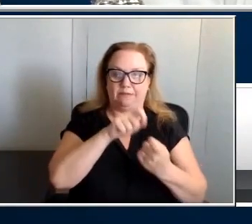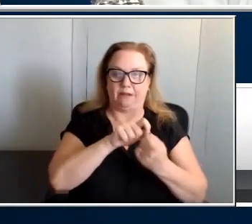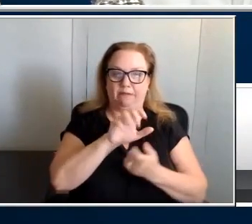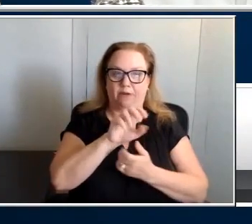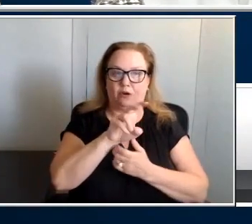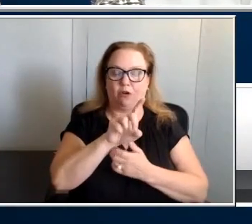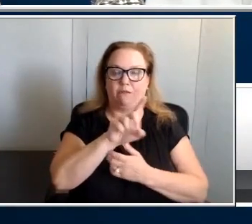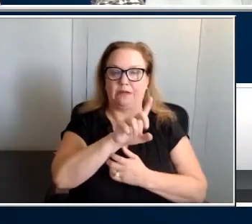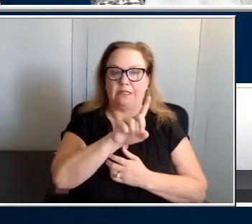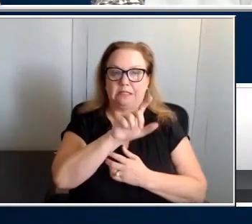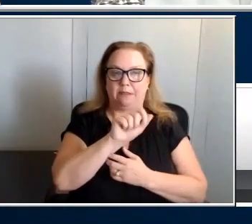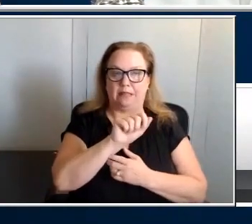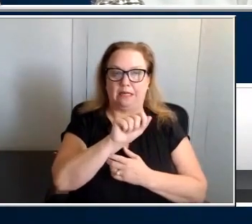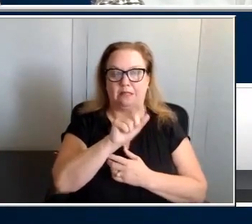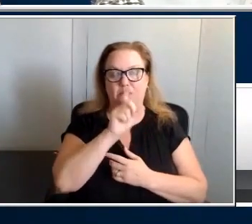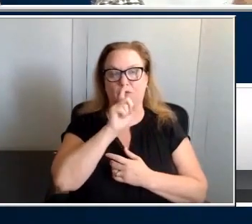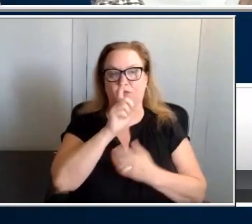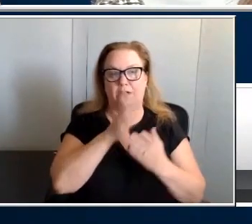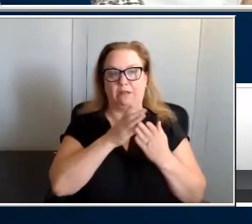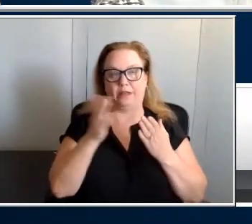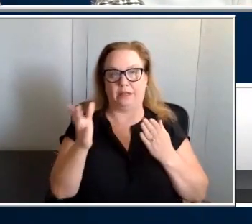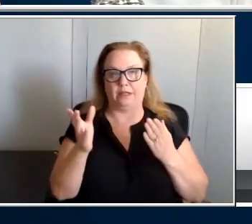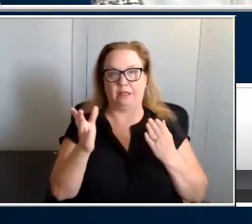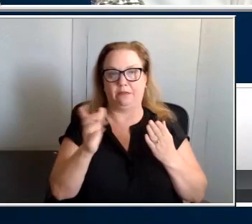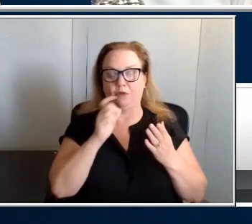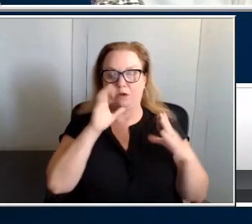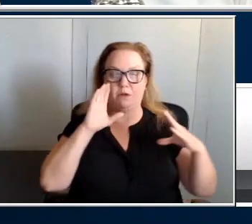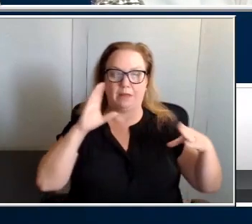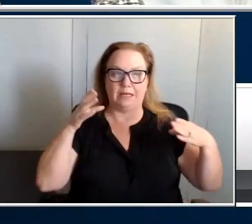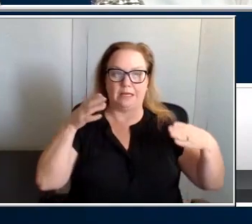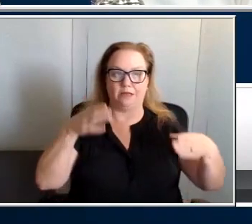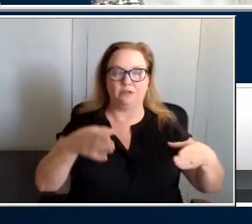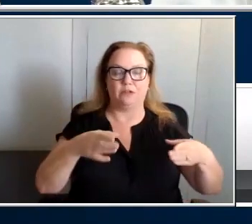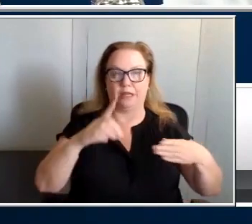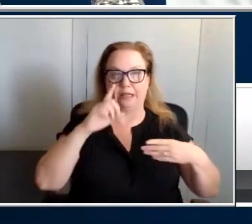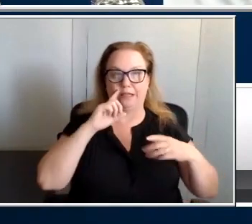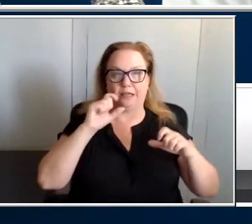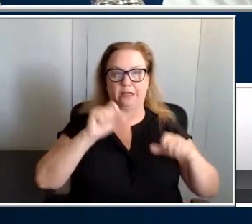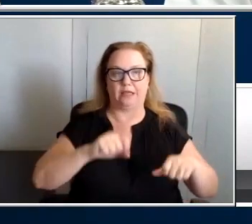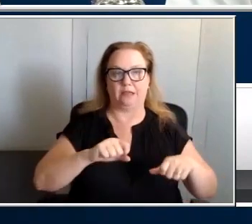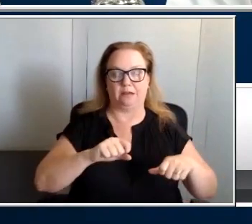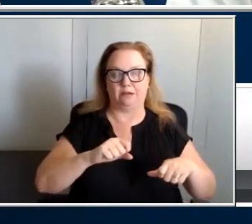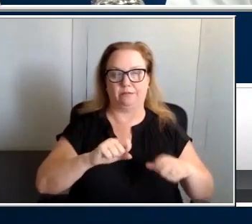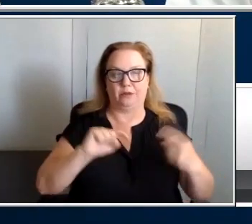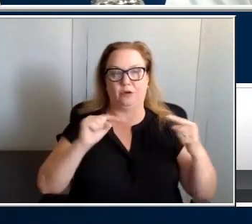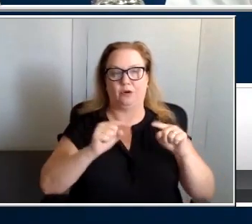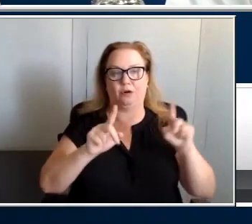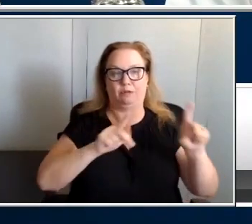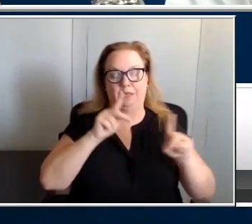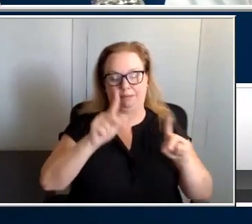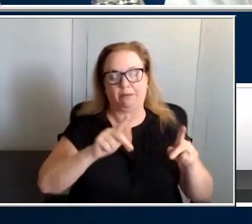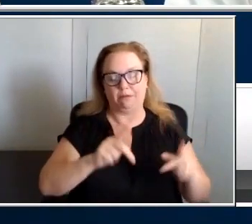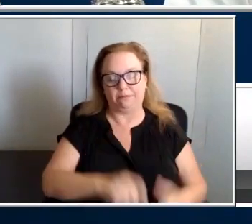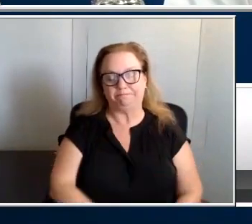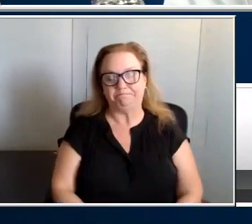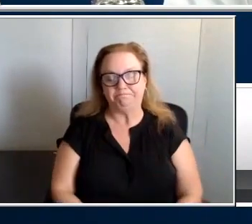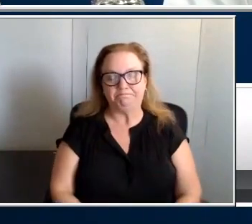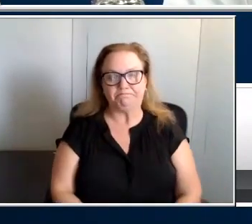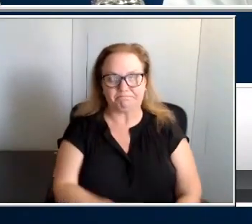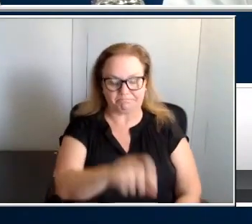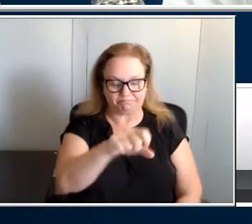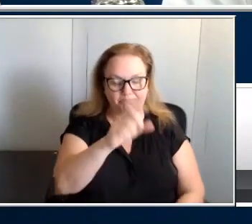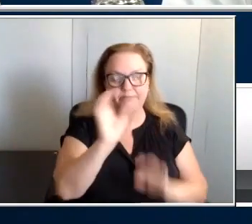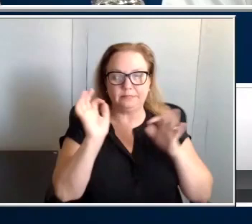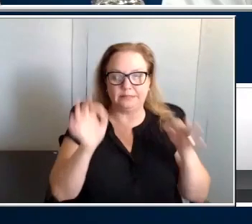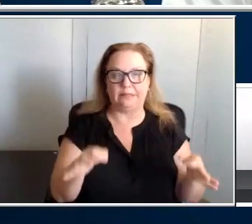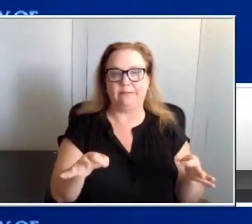real thing, and if we don't pay attention to it, I think it can snag folks a little faster than they want to admit. Yeah, absolutely. And one of those